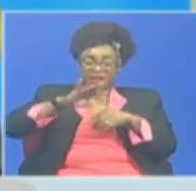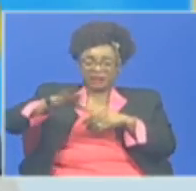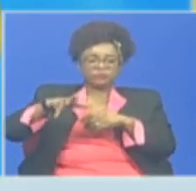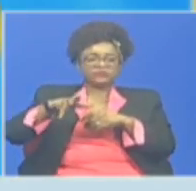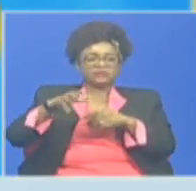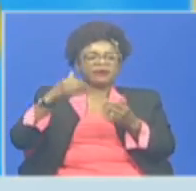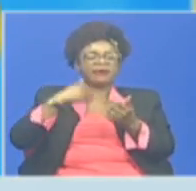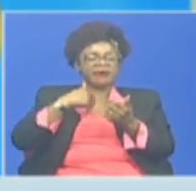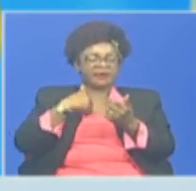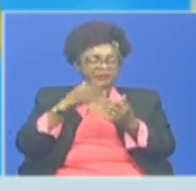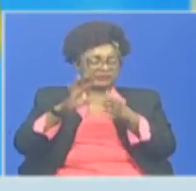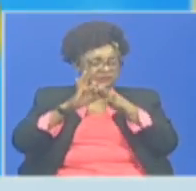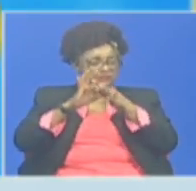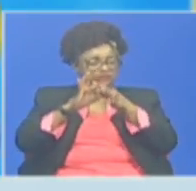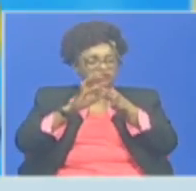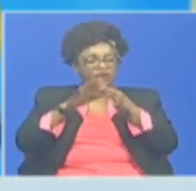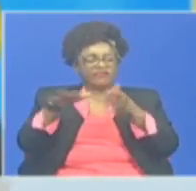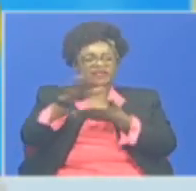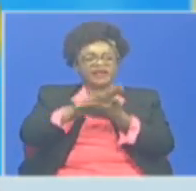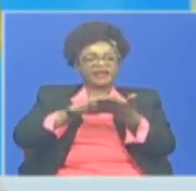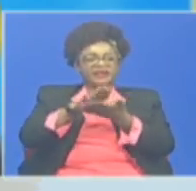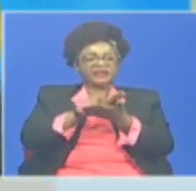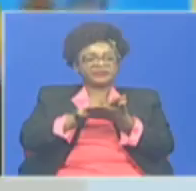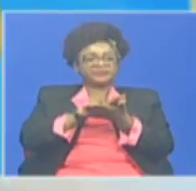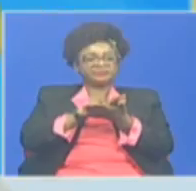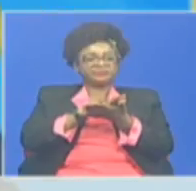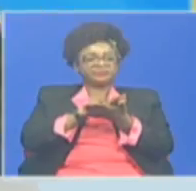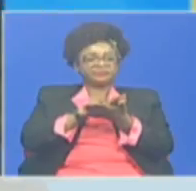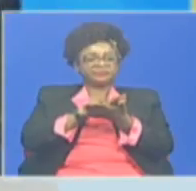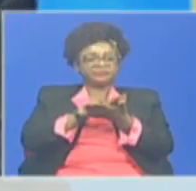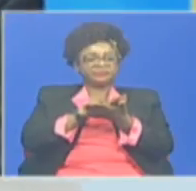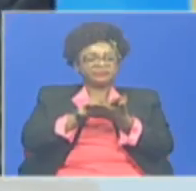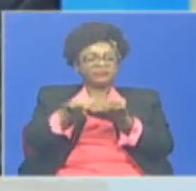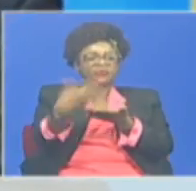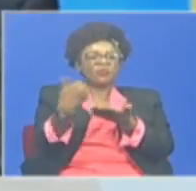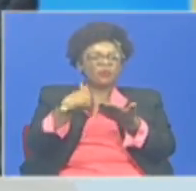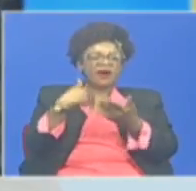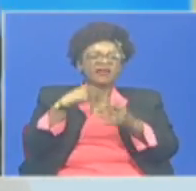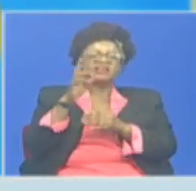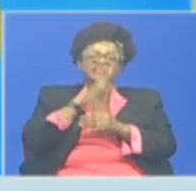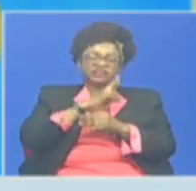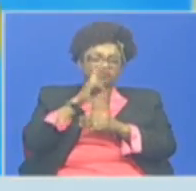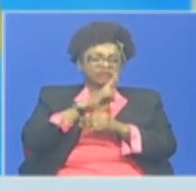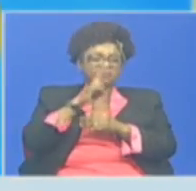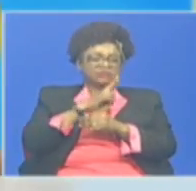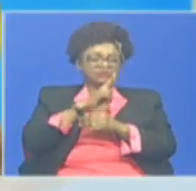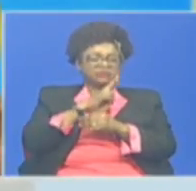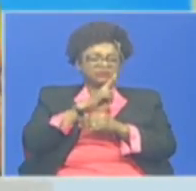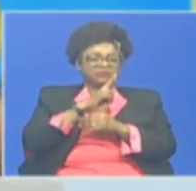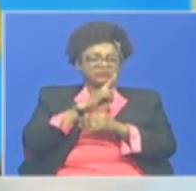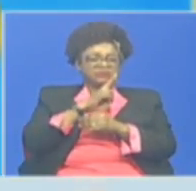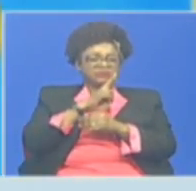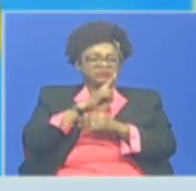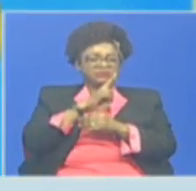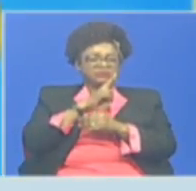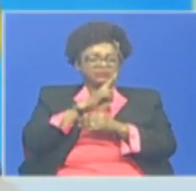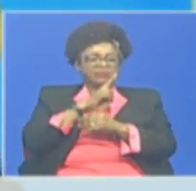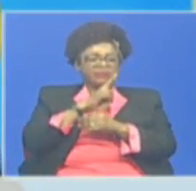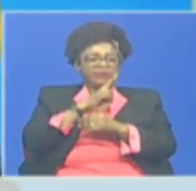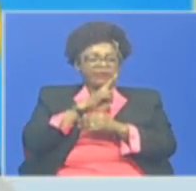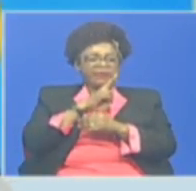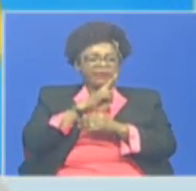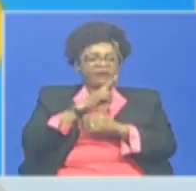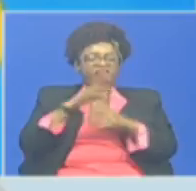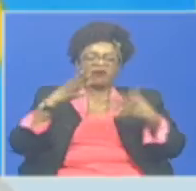the area, has pronounced himself. And there's a very big risk of people leaning towards